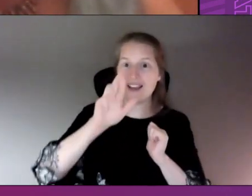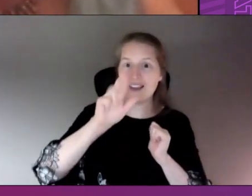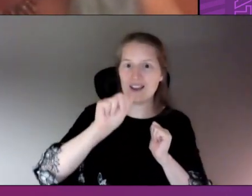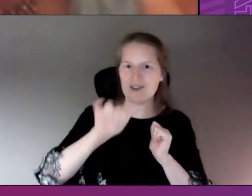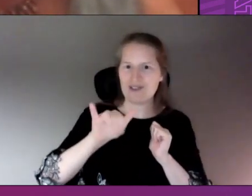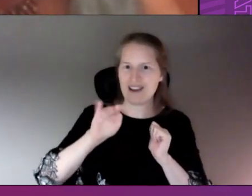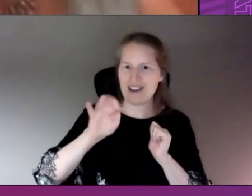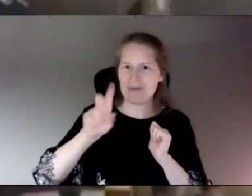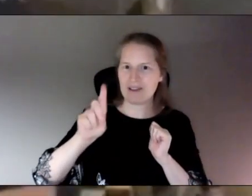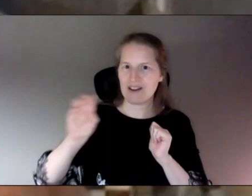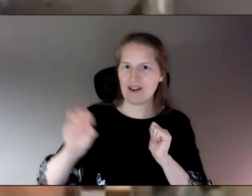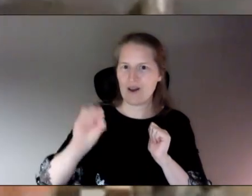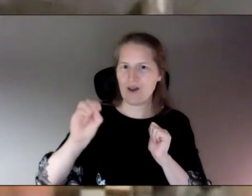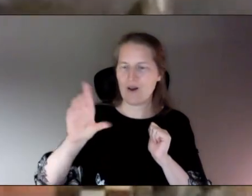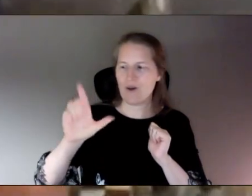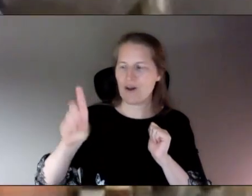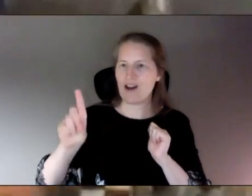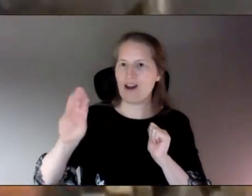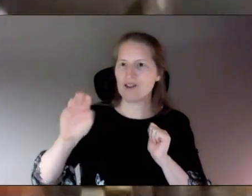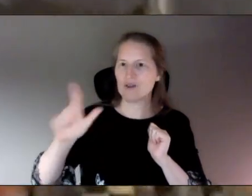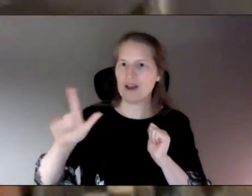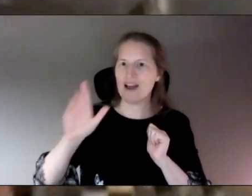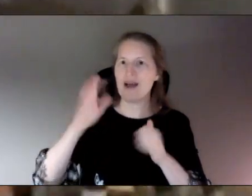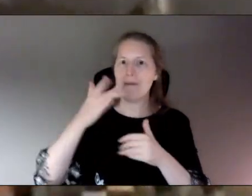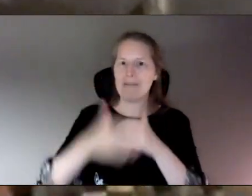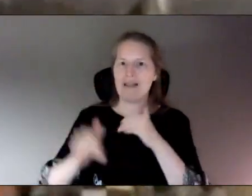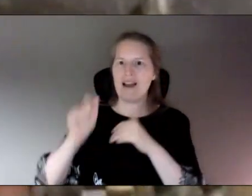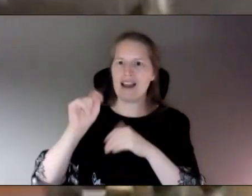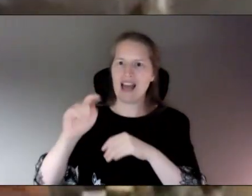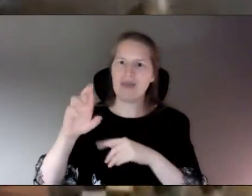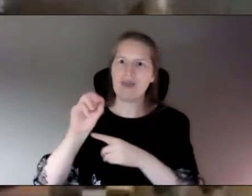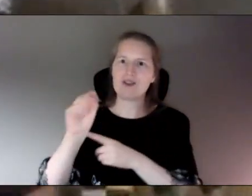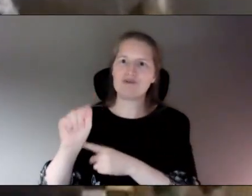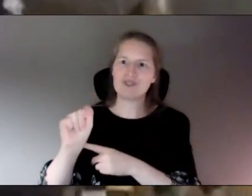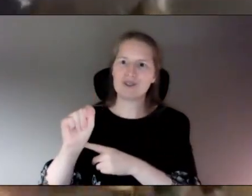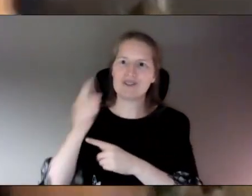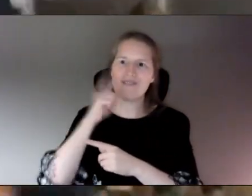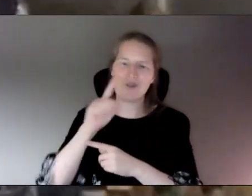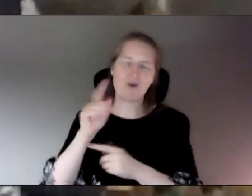Caldwell, Blood at the Root Theater Alliance.